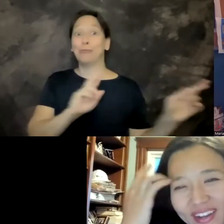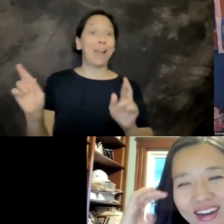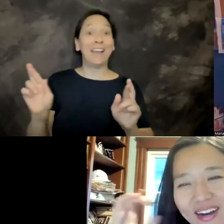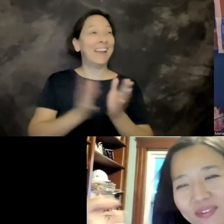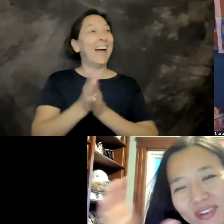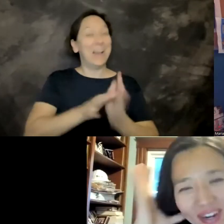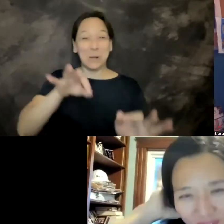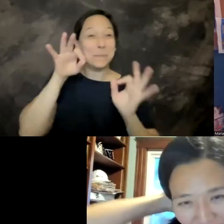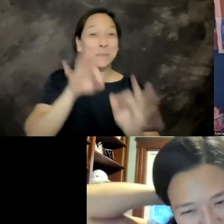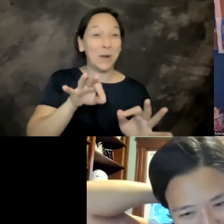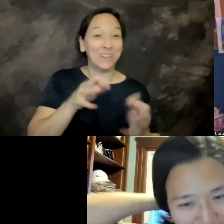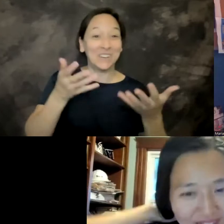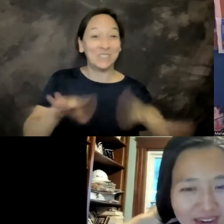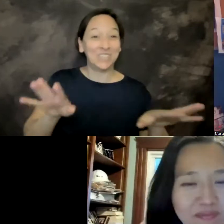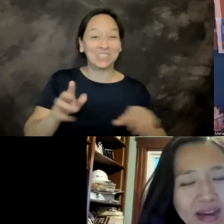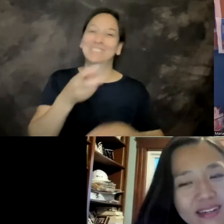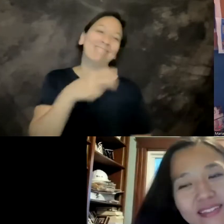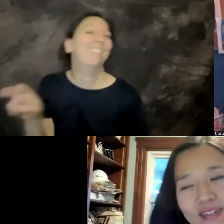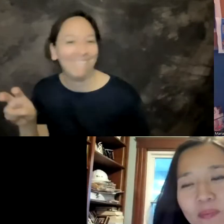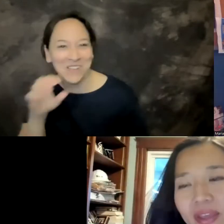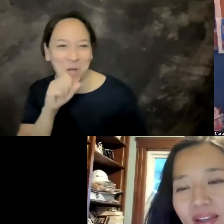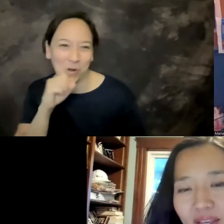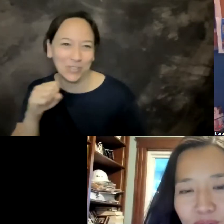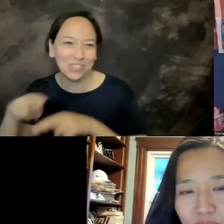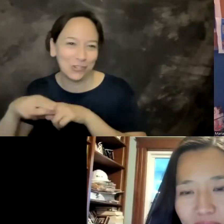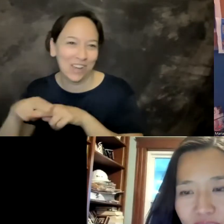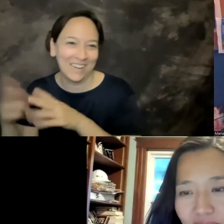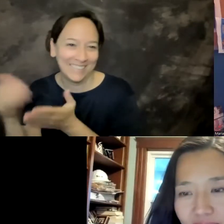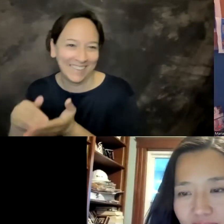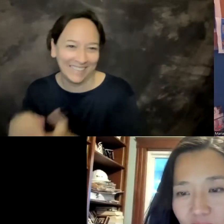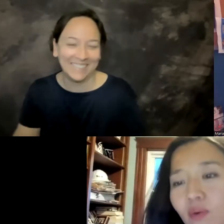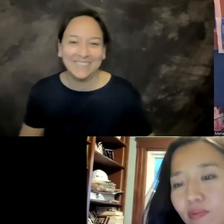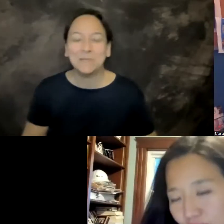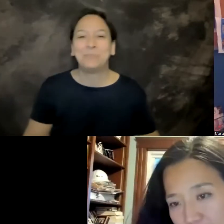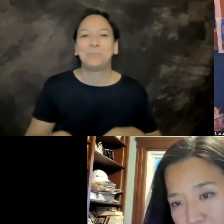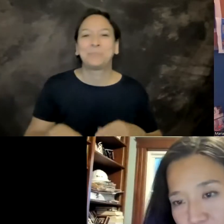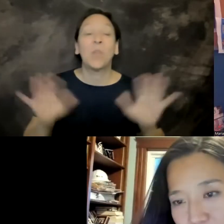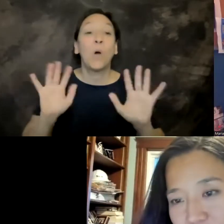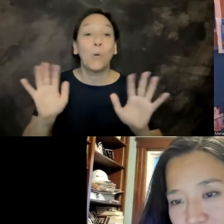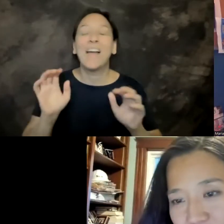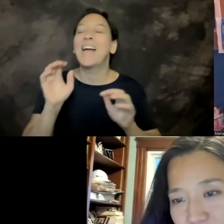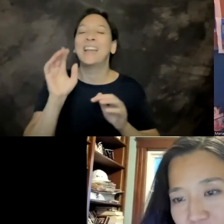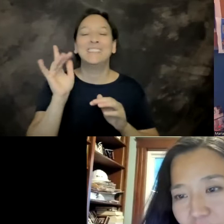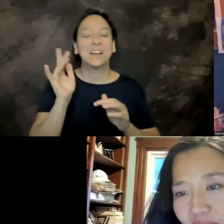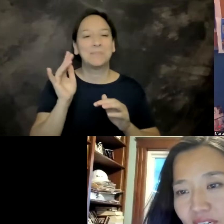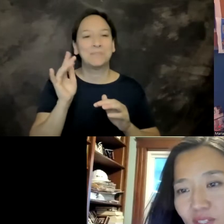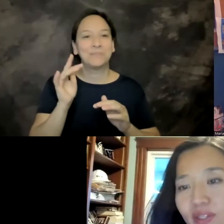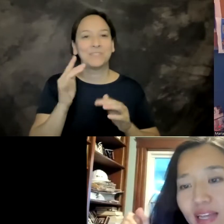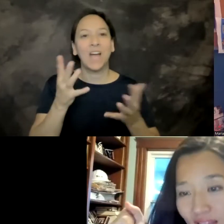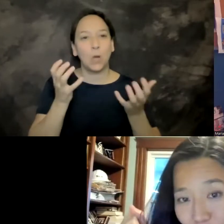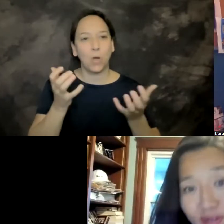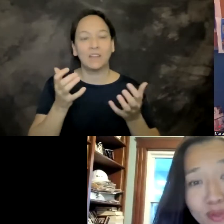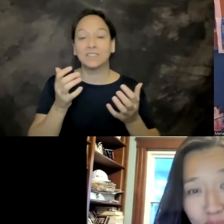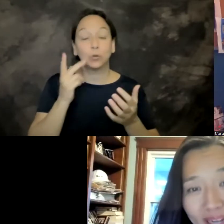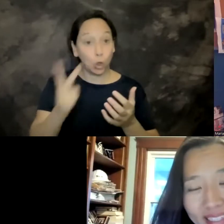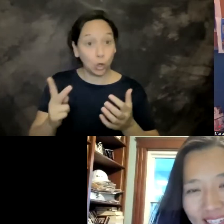have a great, wonderful Orange Line back. So thank you so much. And oh, yes, I want to lift up in the chat as well,